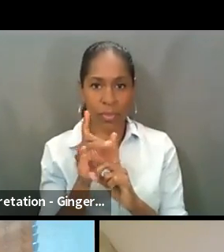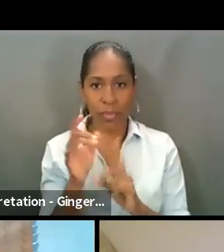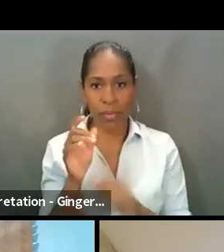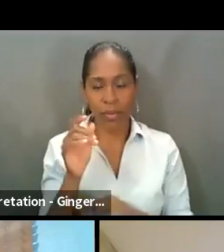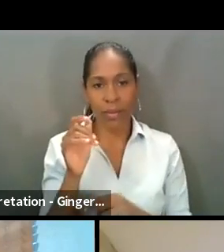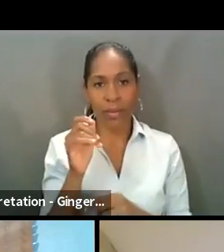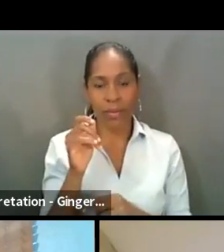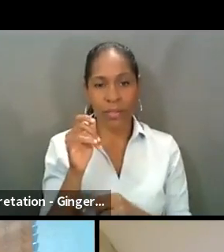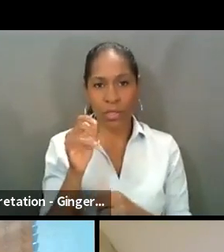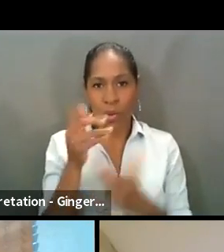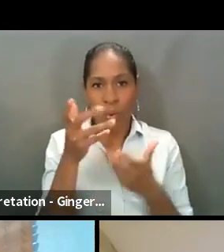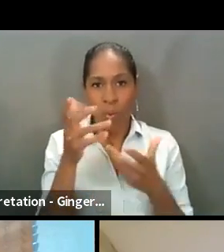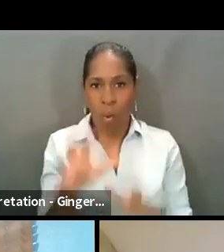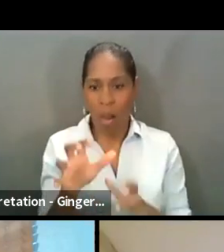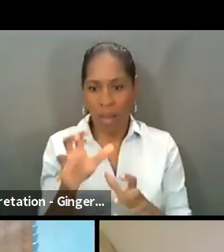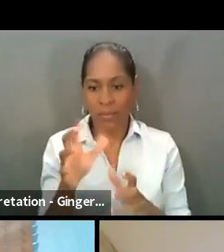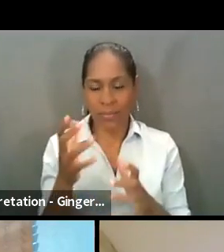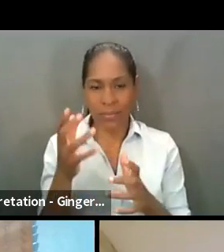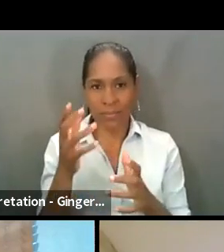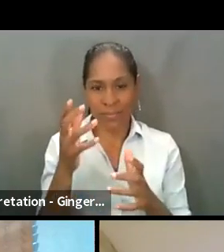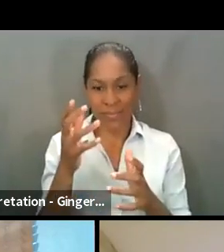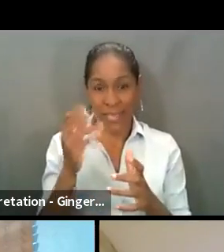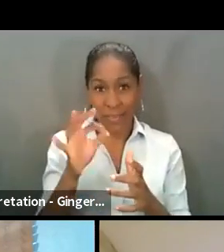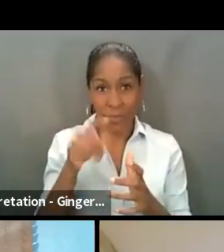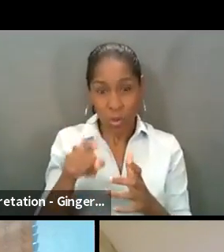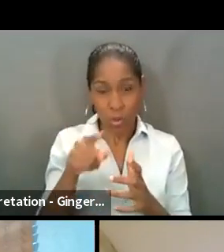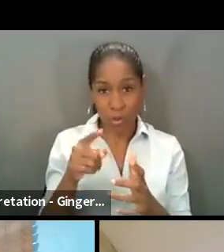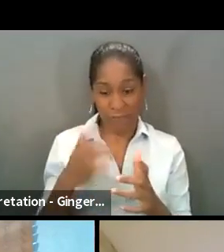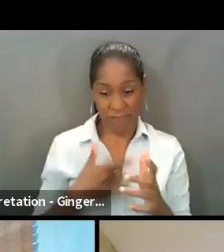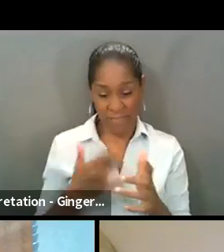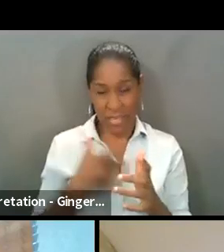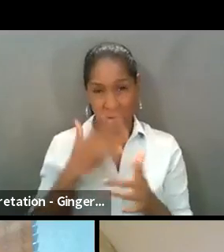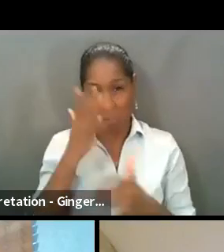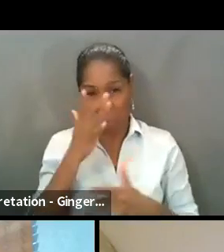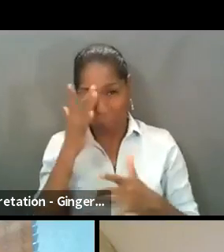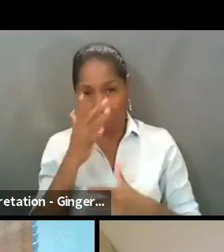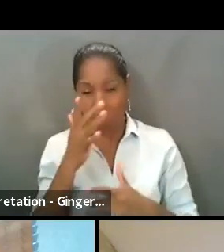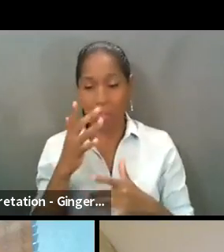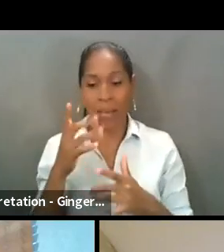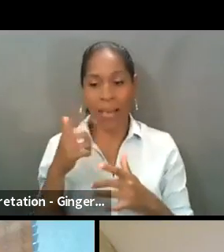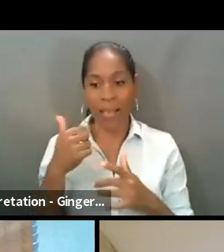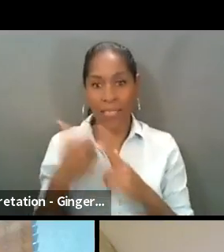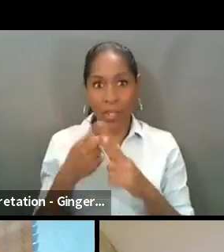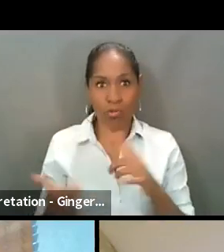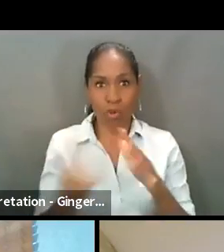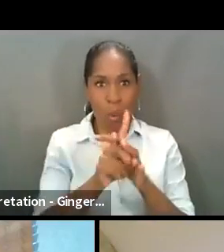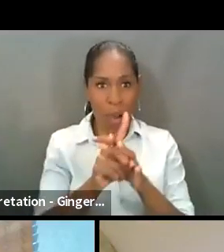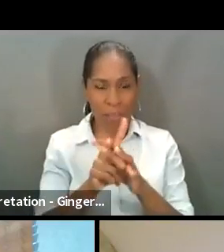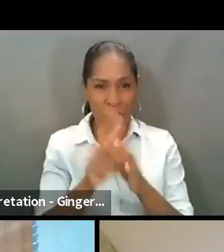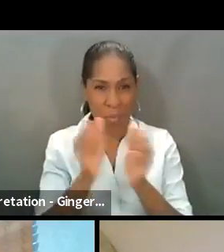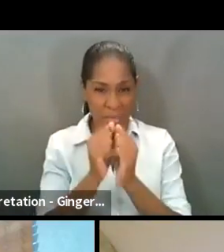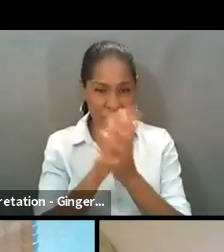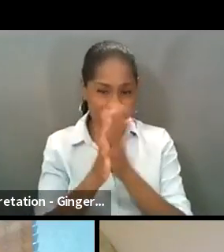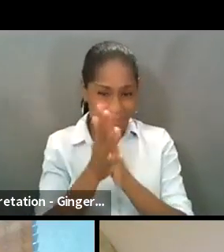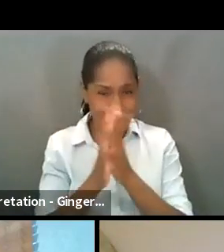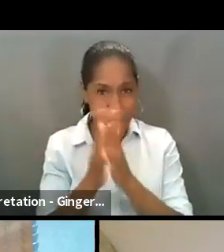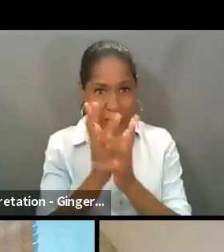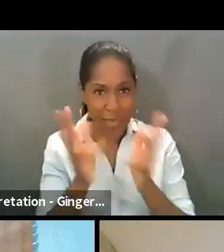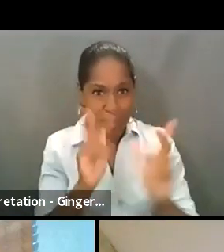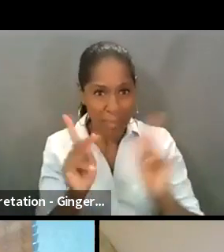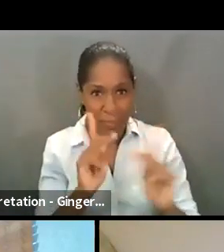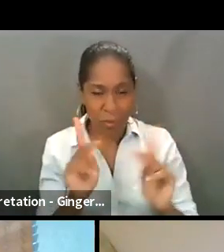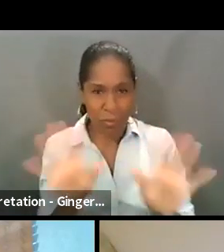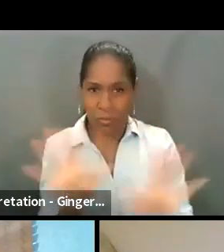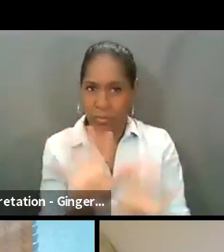lot of people who are also hoping to get vaccinated and, accidentally expose people to the virus. So that's really the